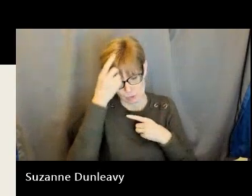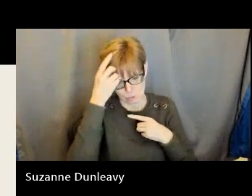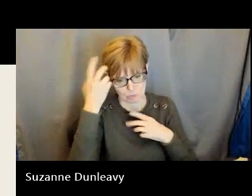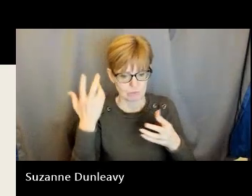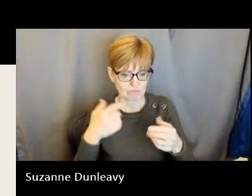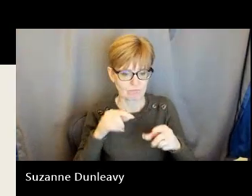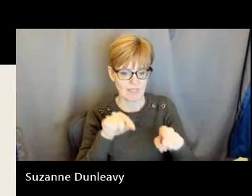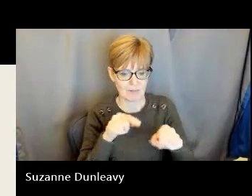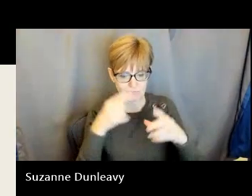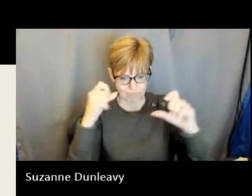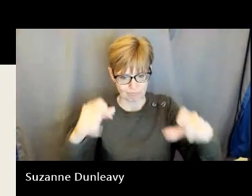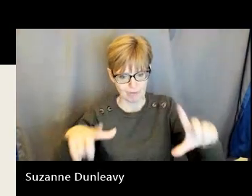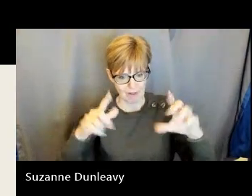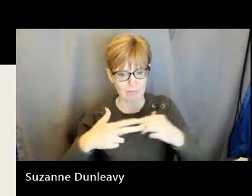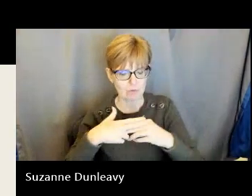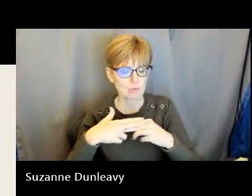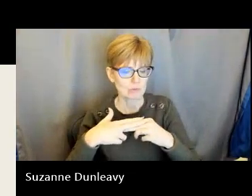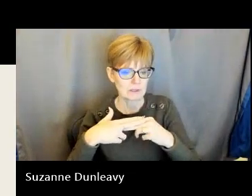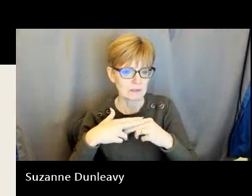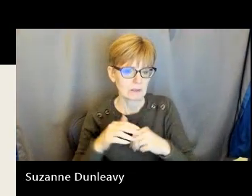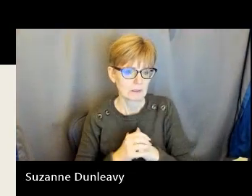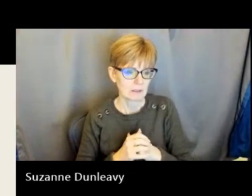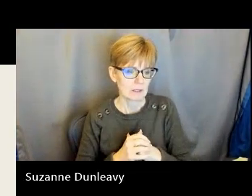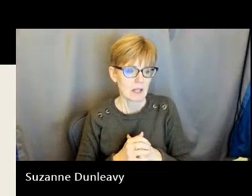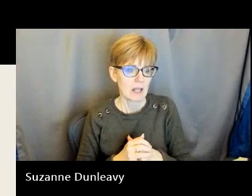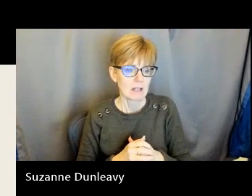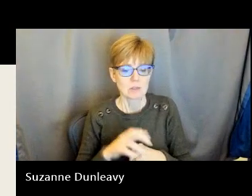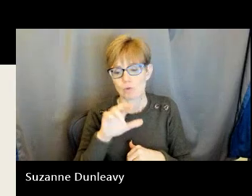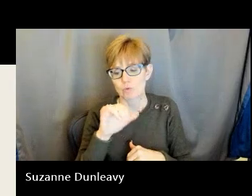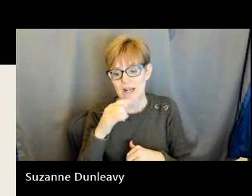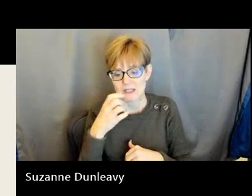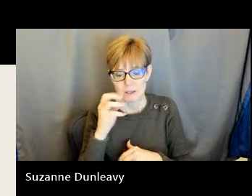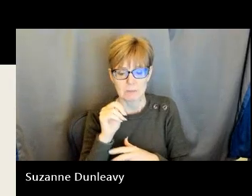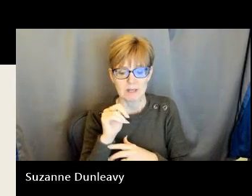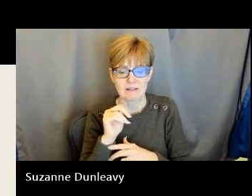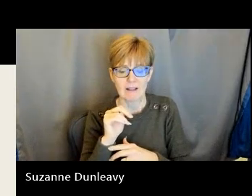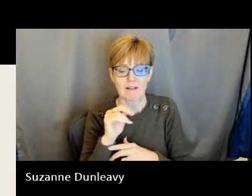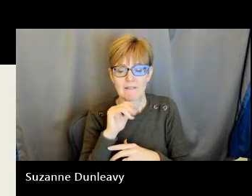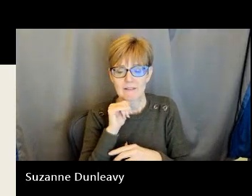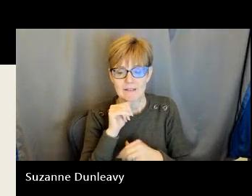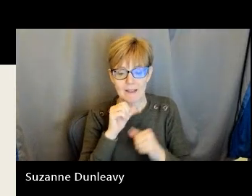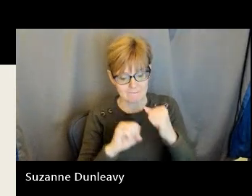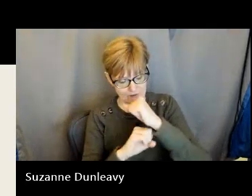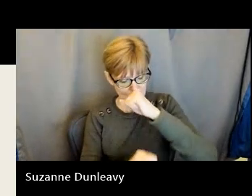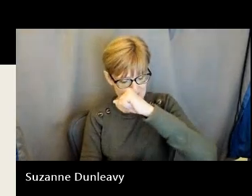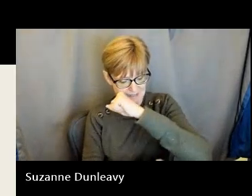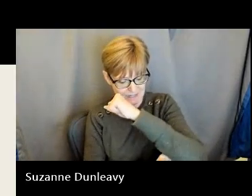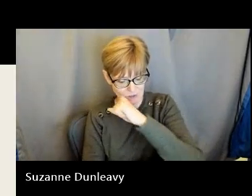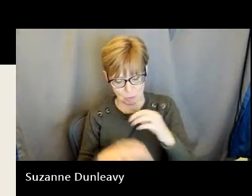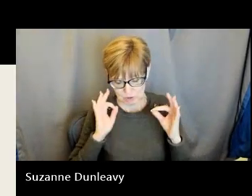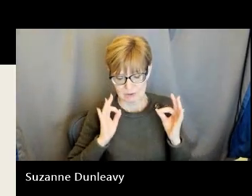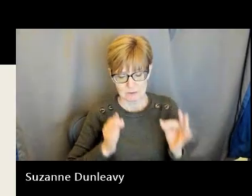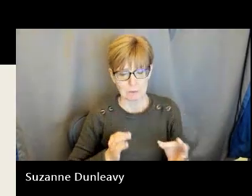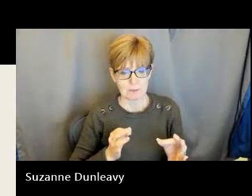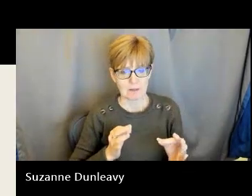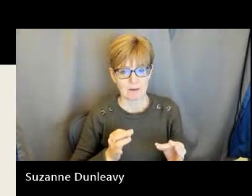is a fundamental determinant of mental health inequities. But as a clinician, I'll tell you, our diagnostic statistical